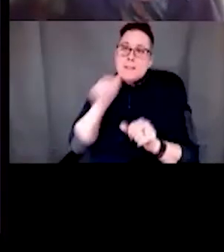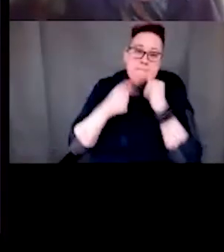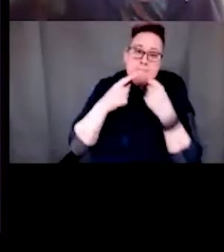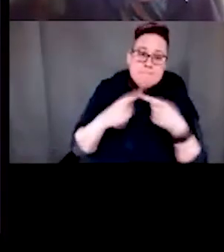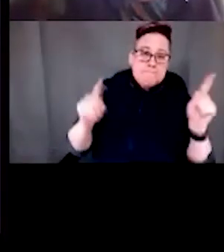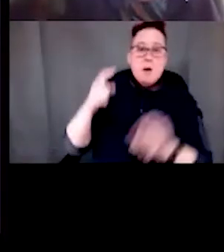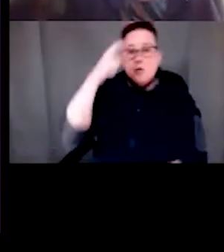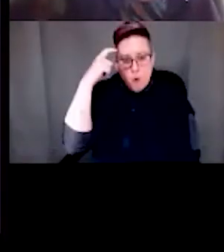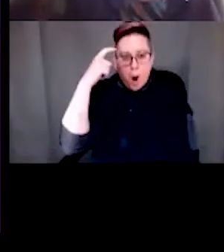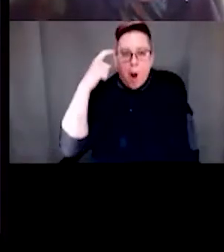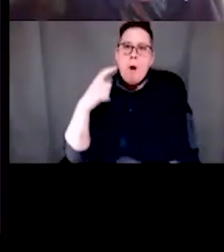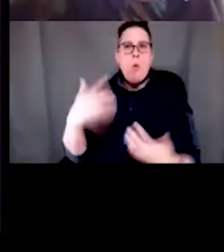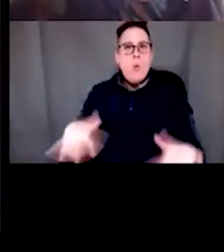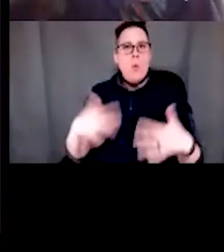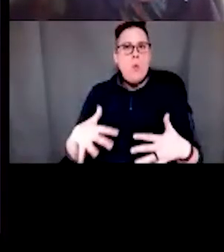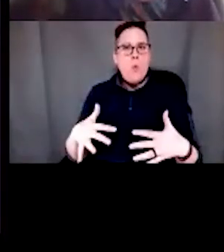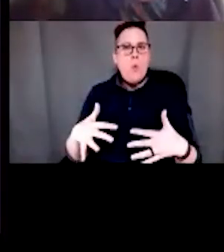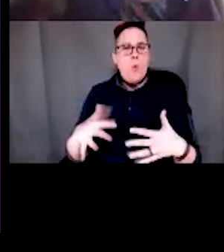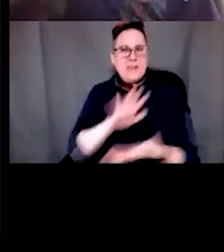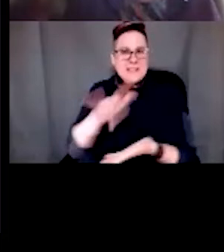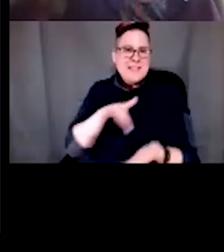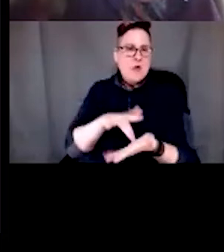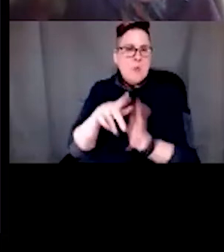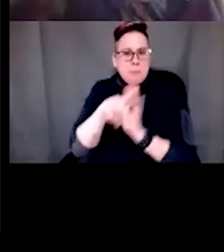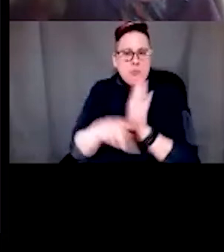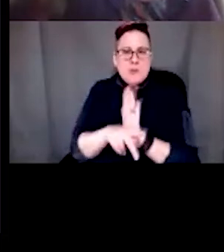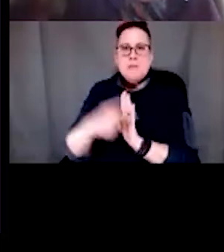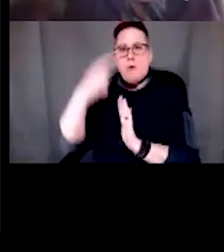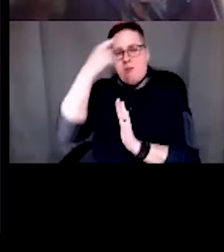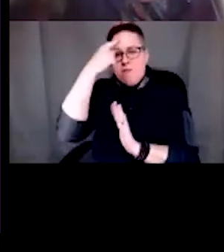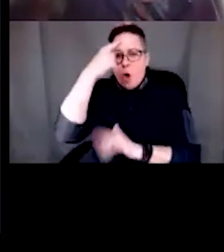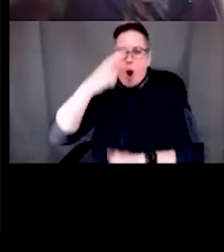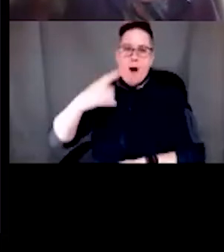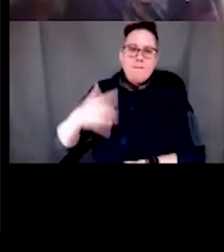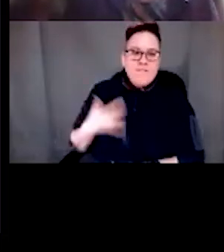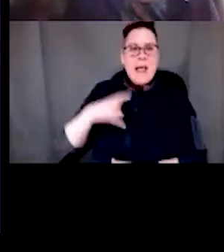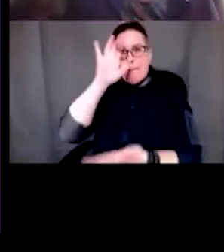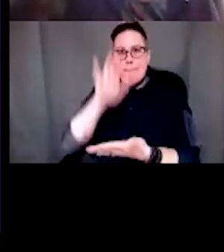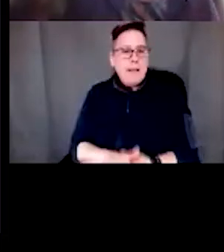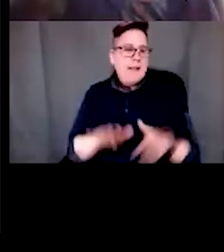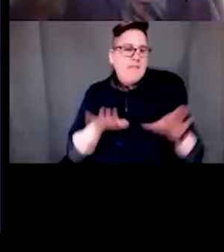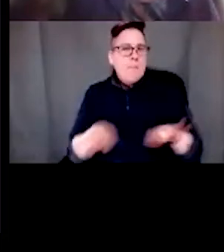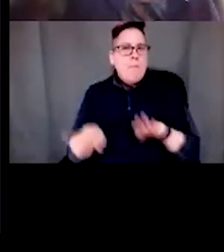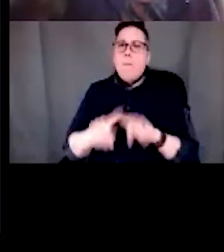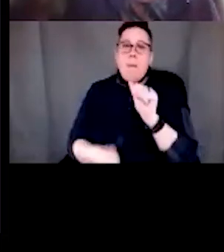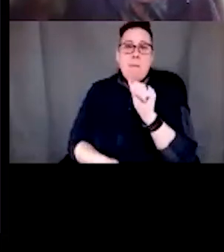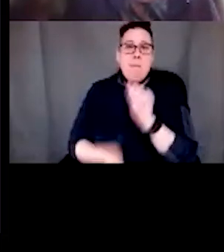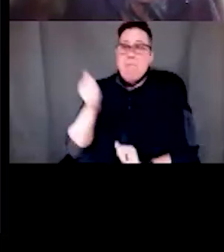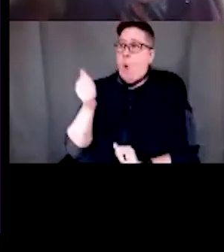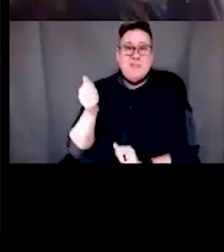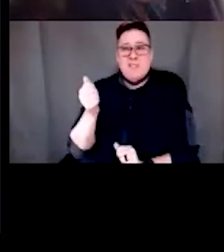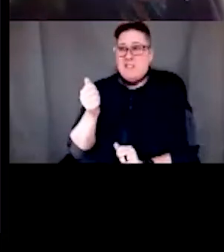of human thought, feeling, belief, and behavior that has been largely, if not